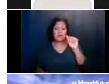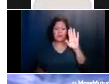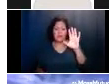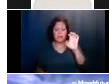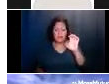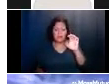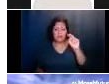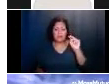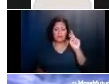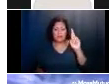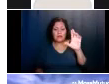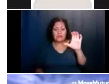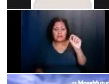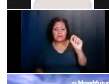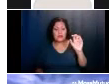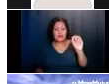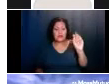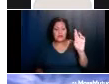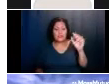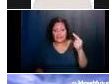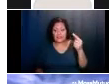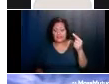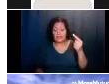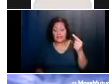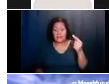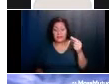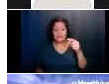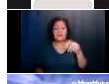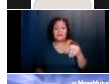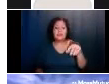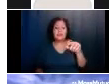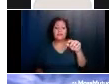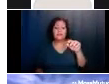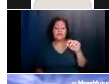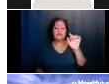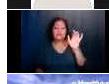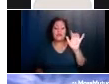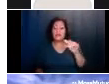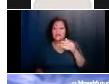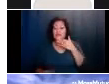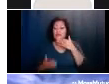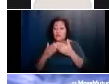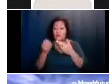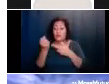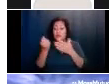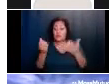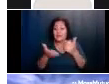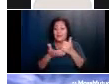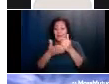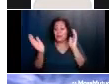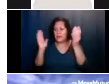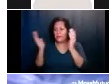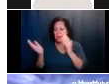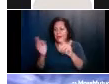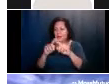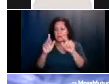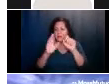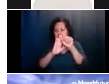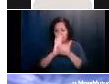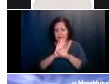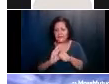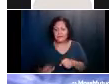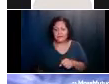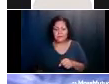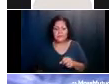ablenrc.org, so ablenrc.org. This is a